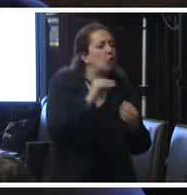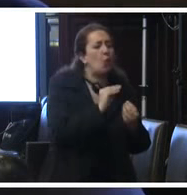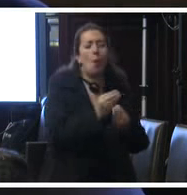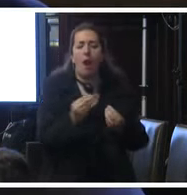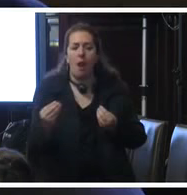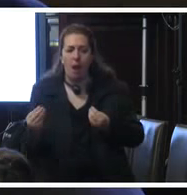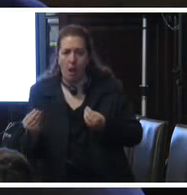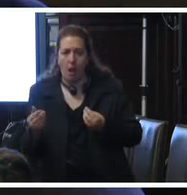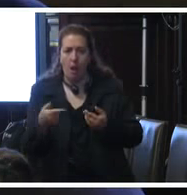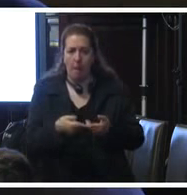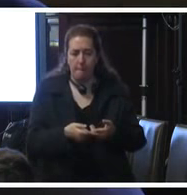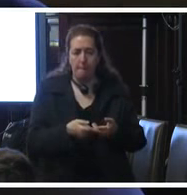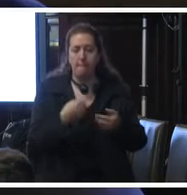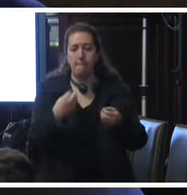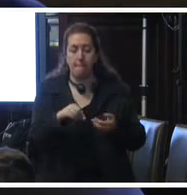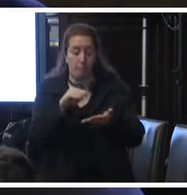about